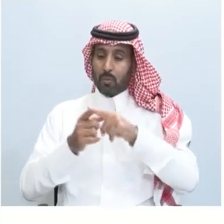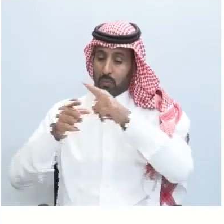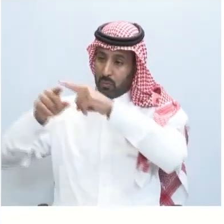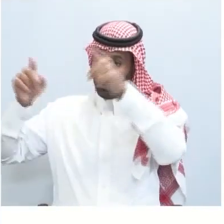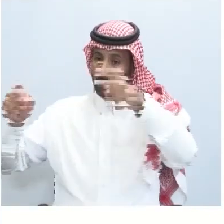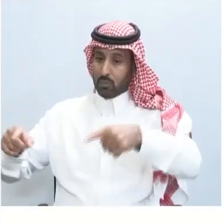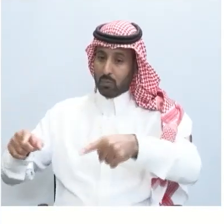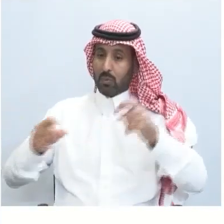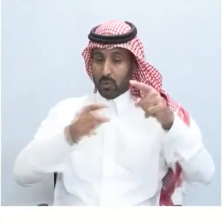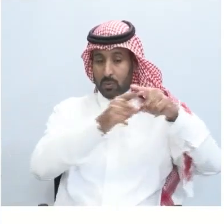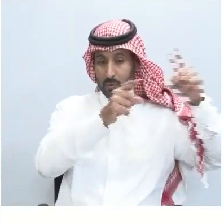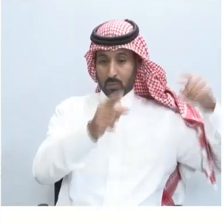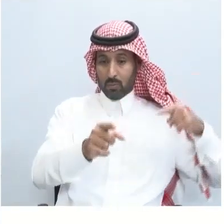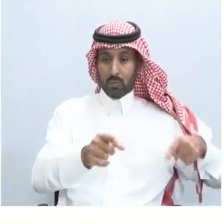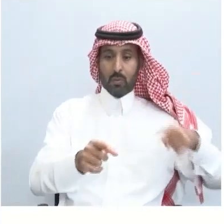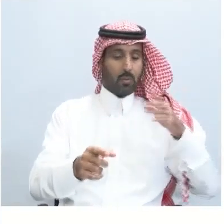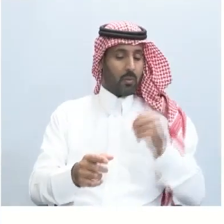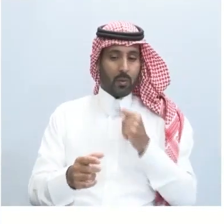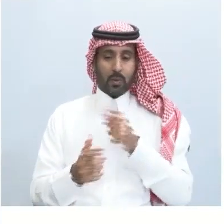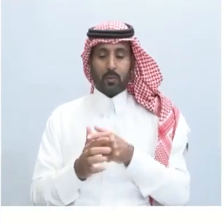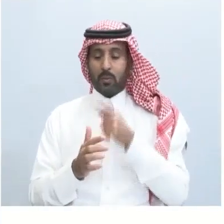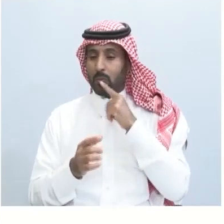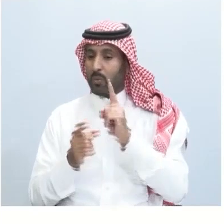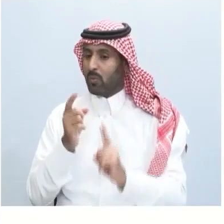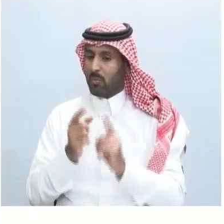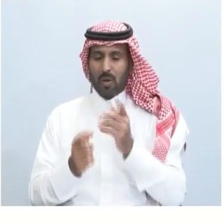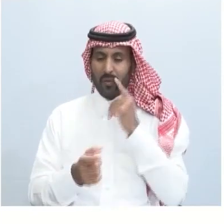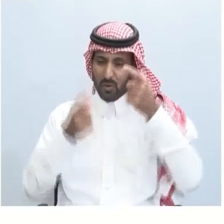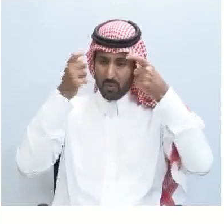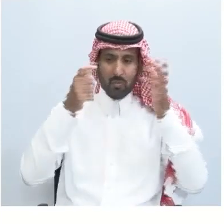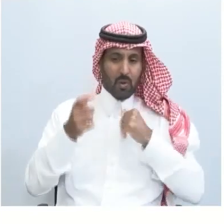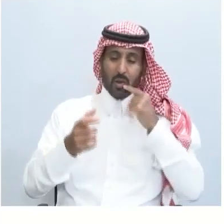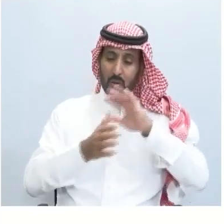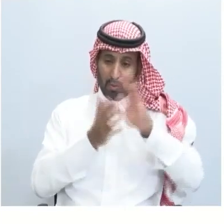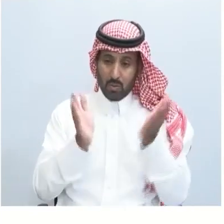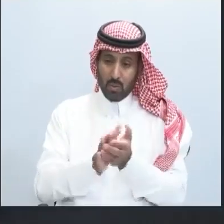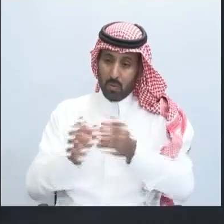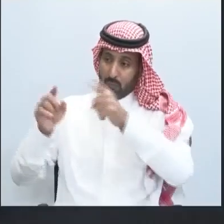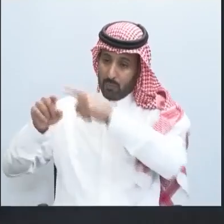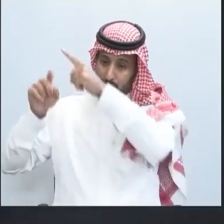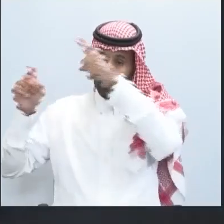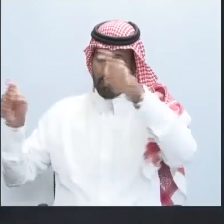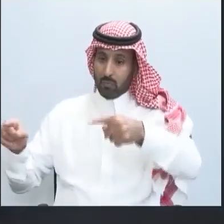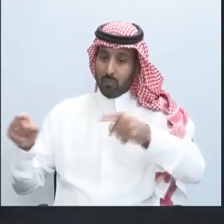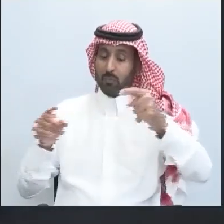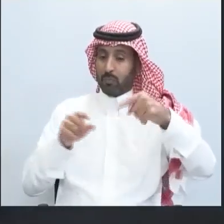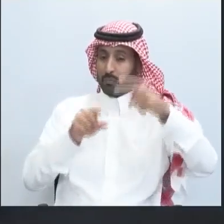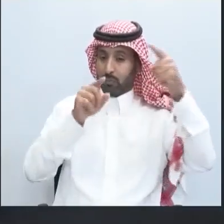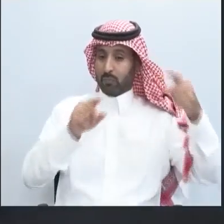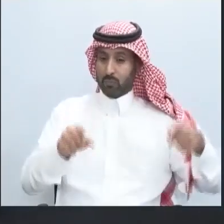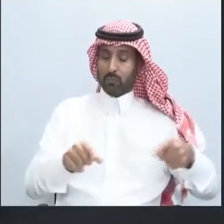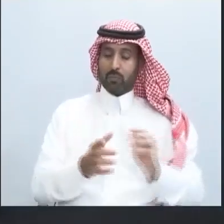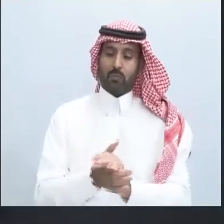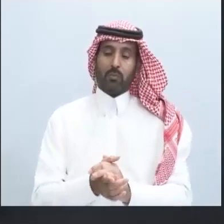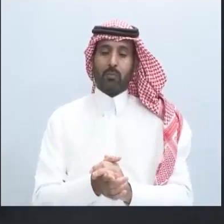two goals. We don't need any special equipment, no sticks, no helmets. We just need a ball and two goals or